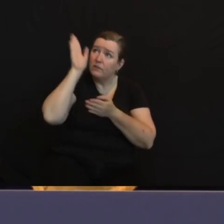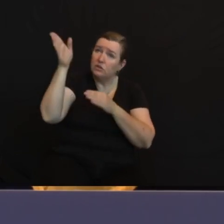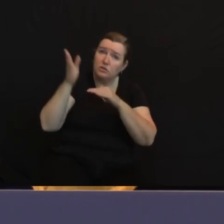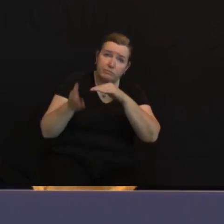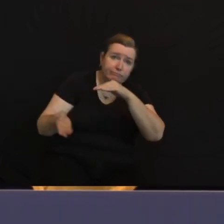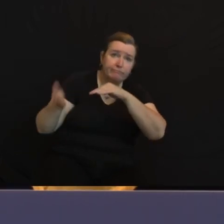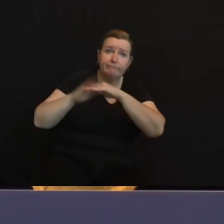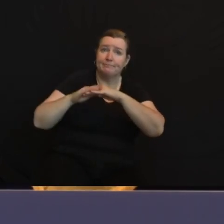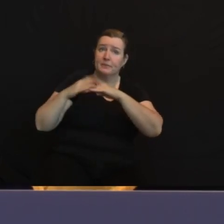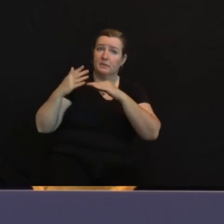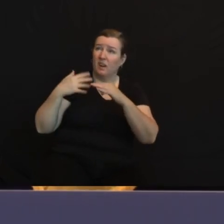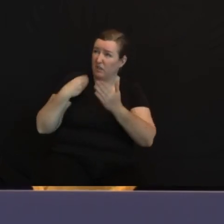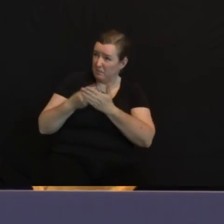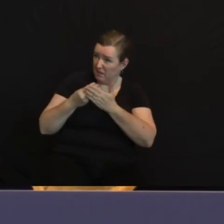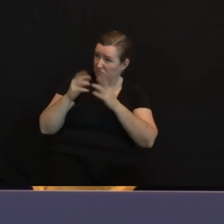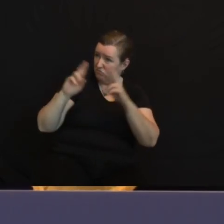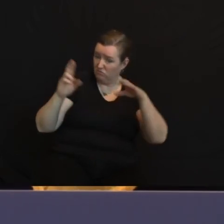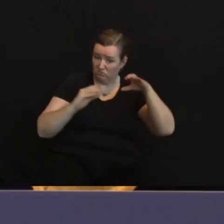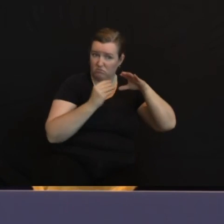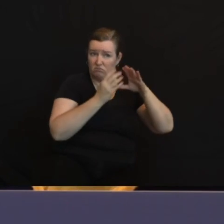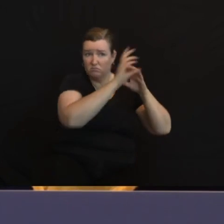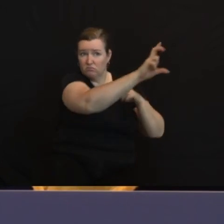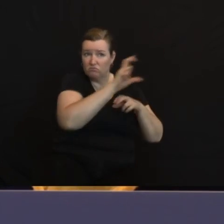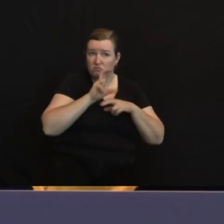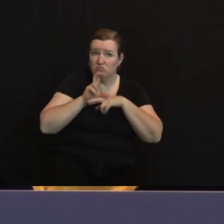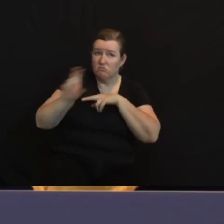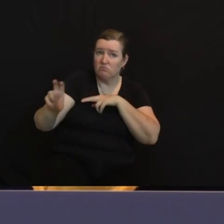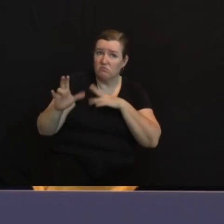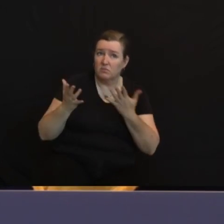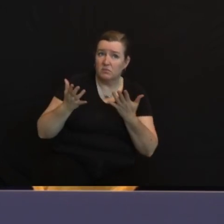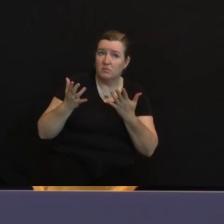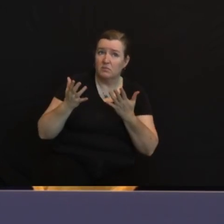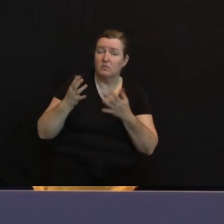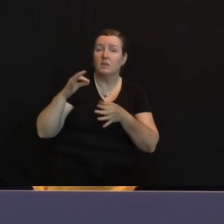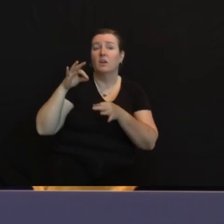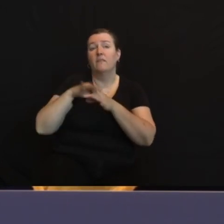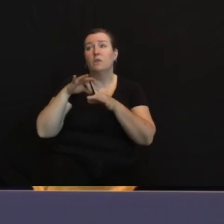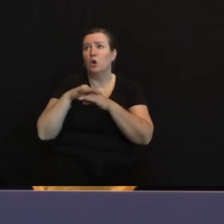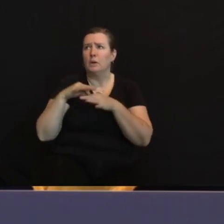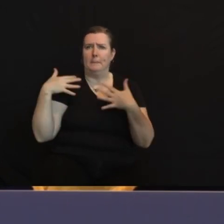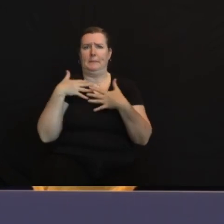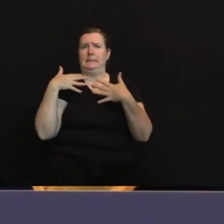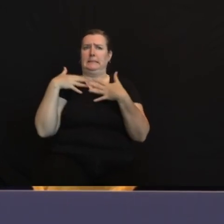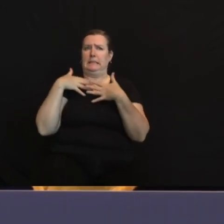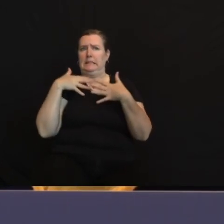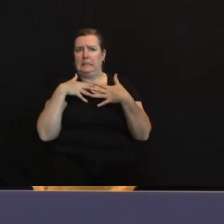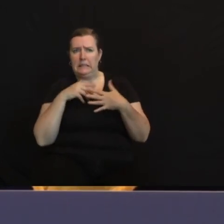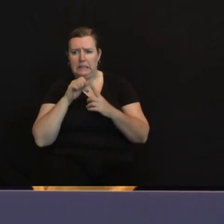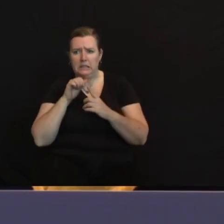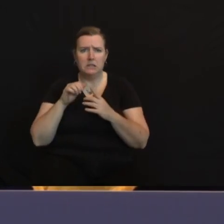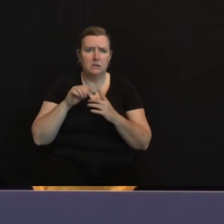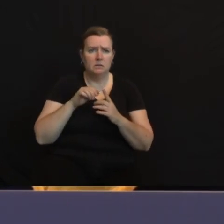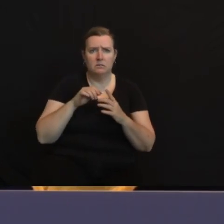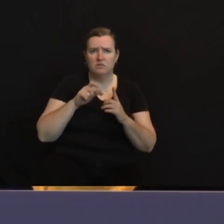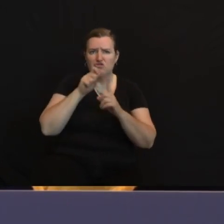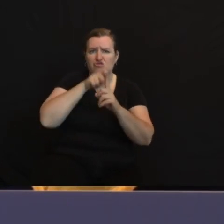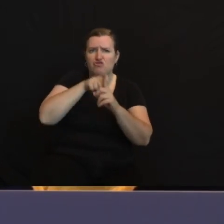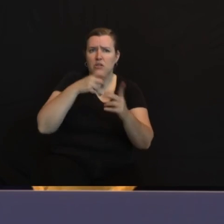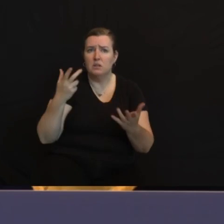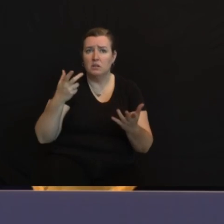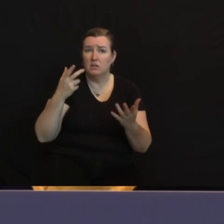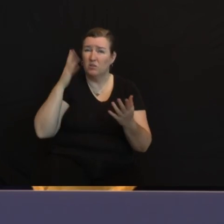you concerned about voter intimidation, especially with the president calling on his supporters to be vigilant at the polls? What safeguards